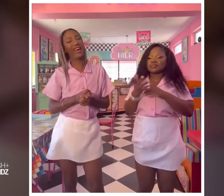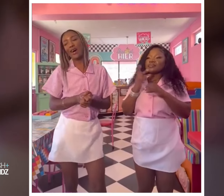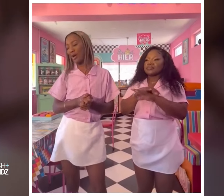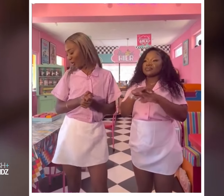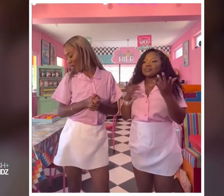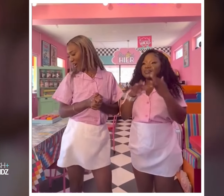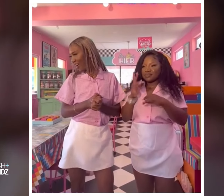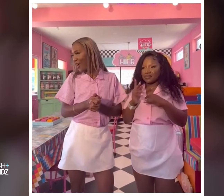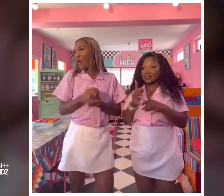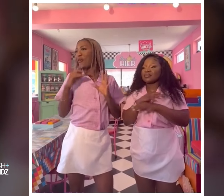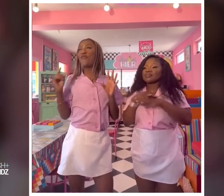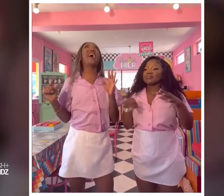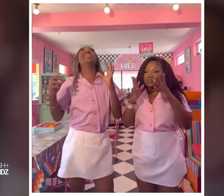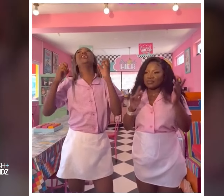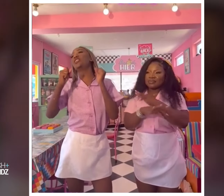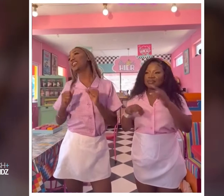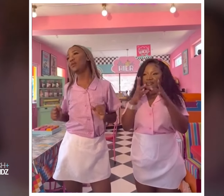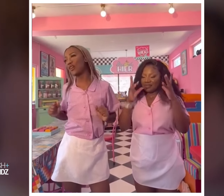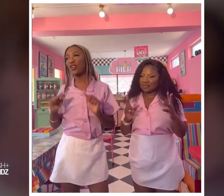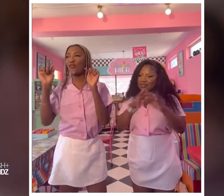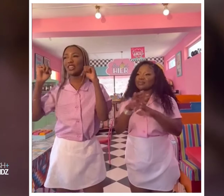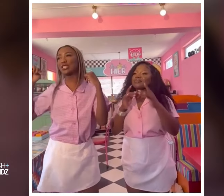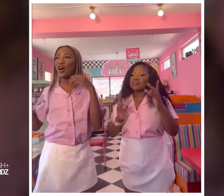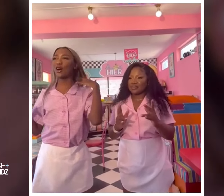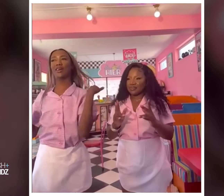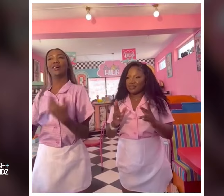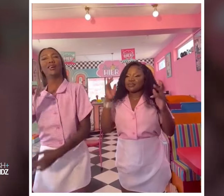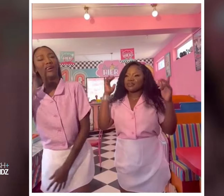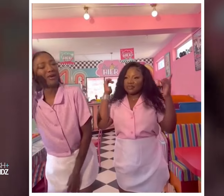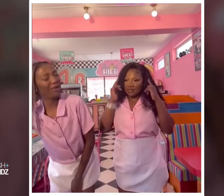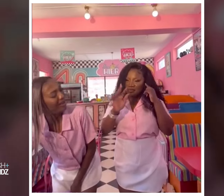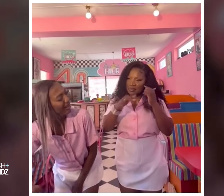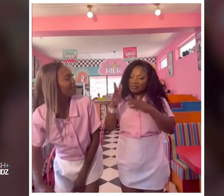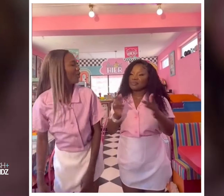lena we finally shooting the music video for this song